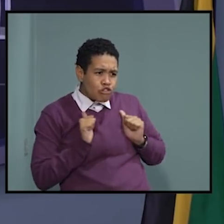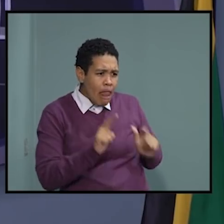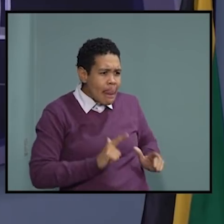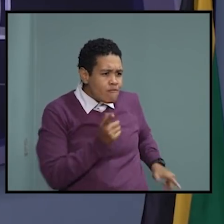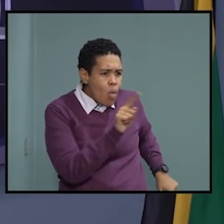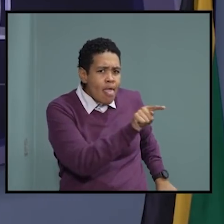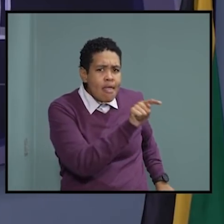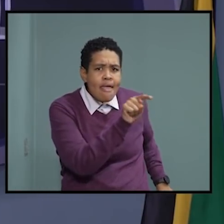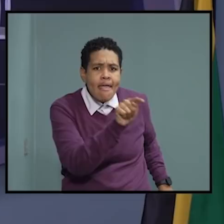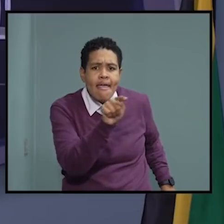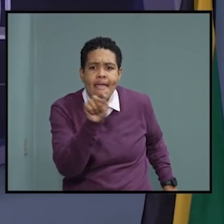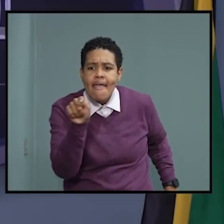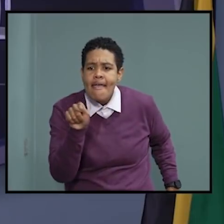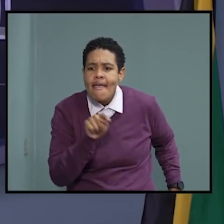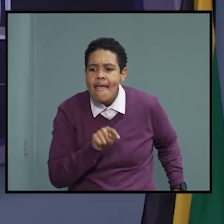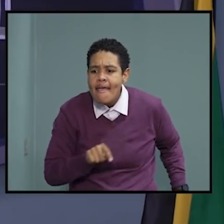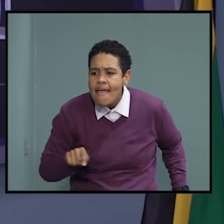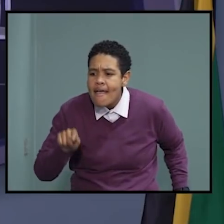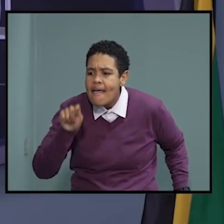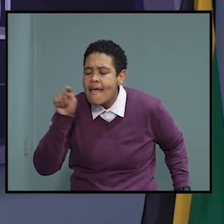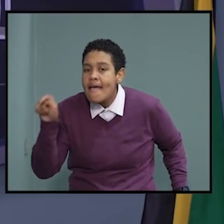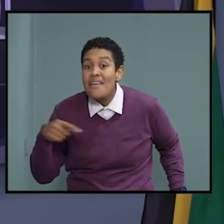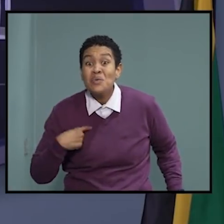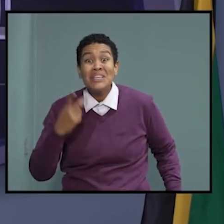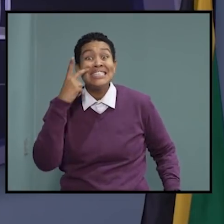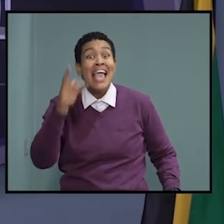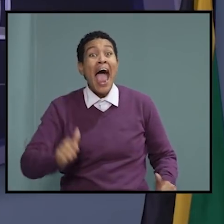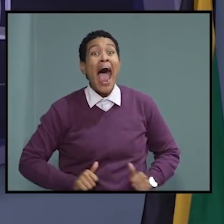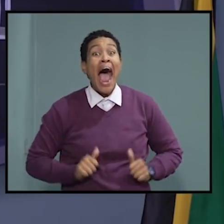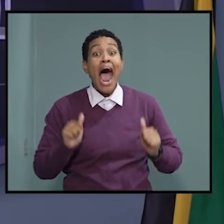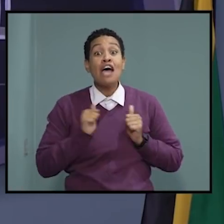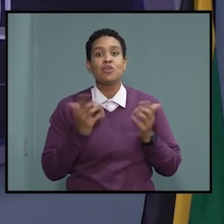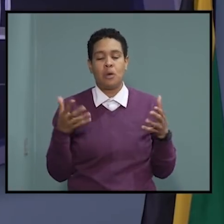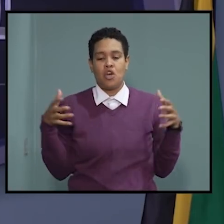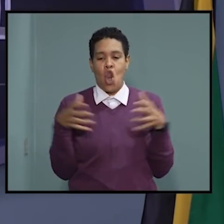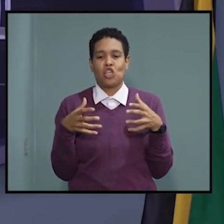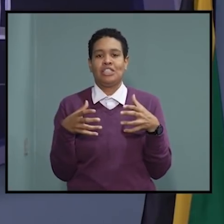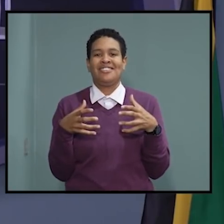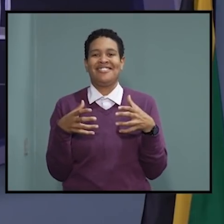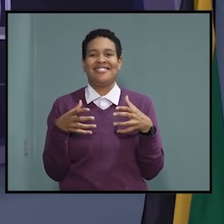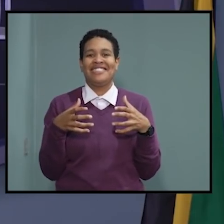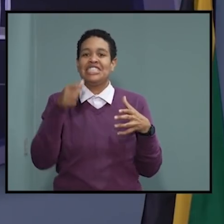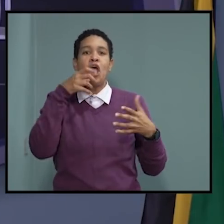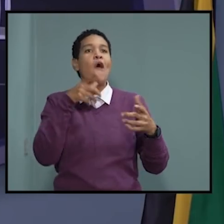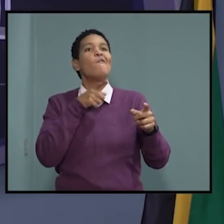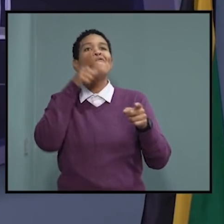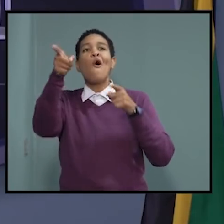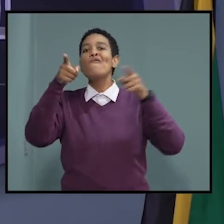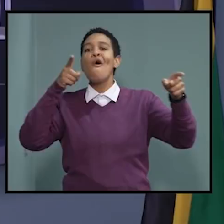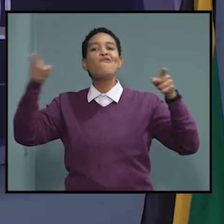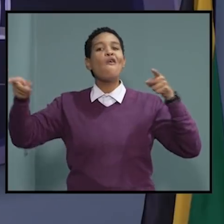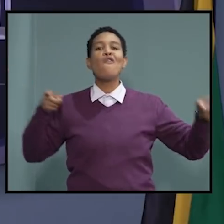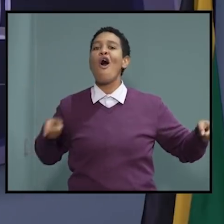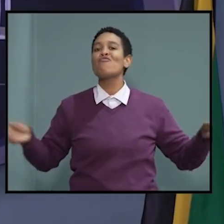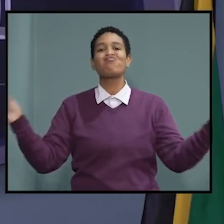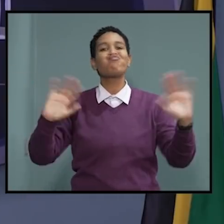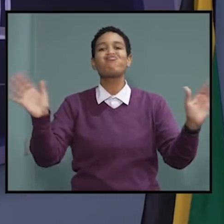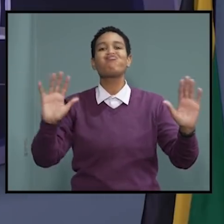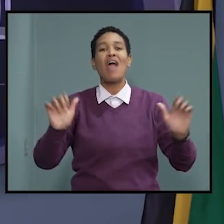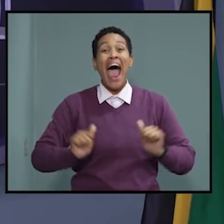persons. And we are seeing where the addresses cluster. The addresses of the 300